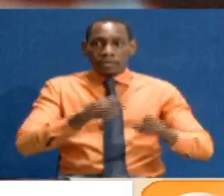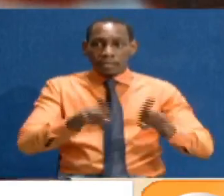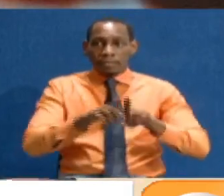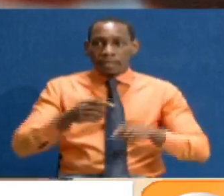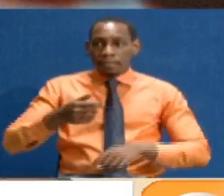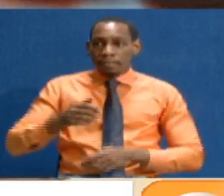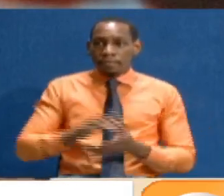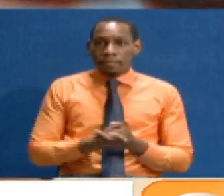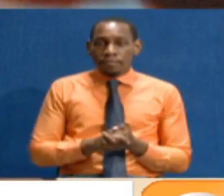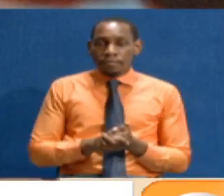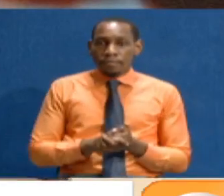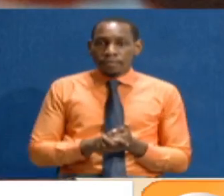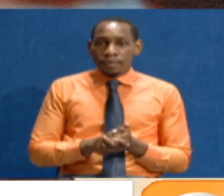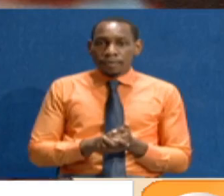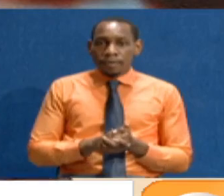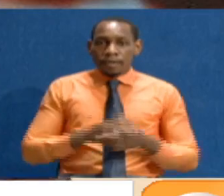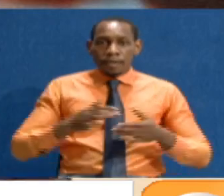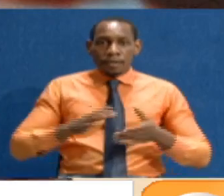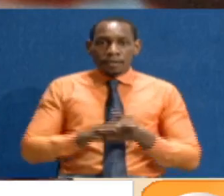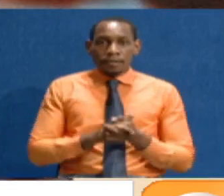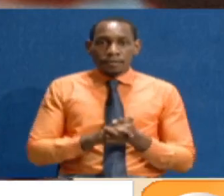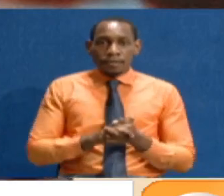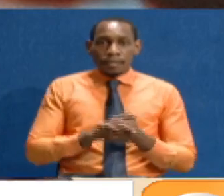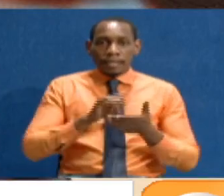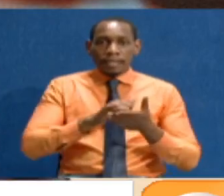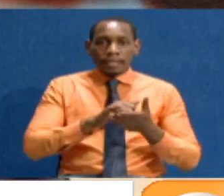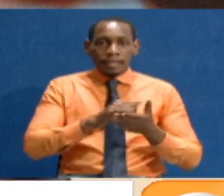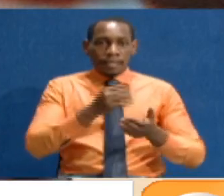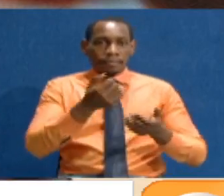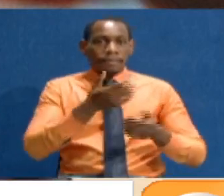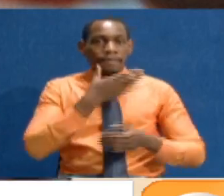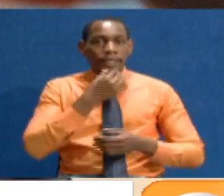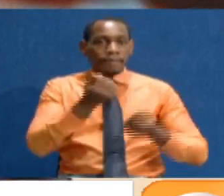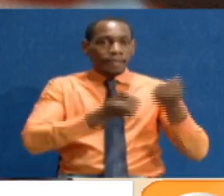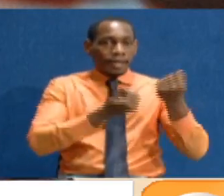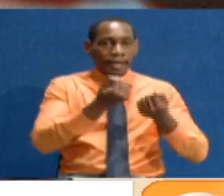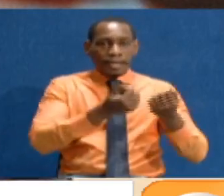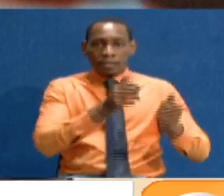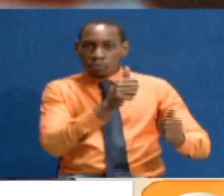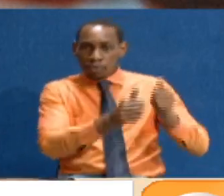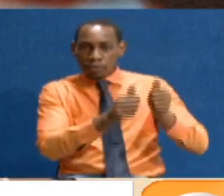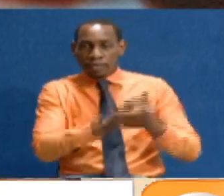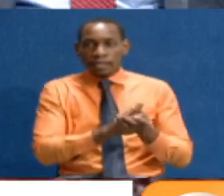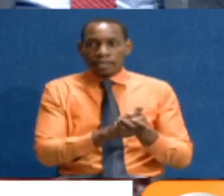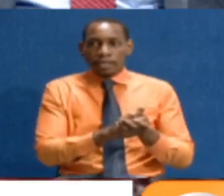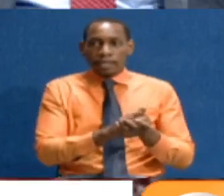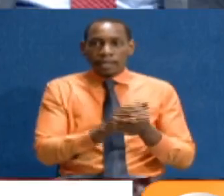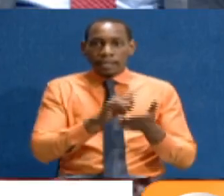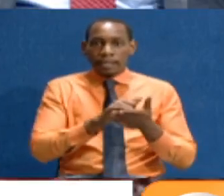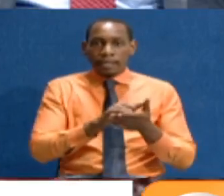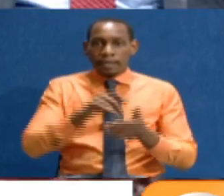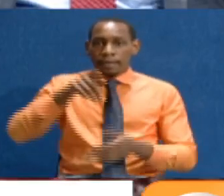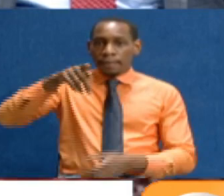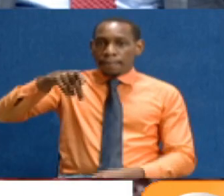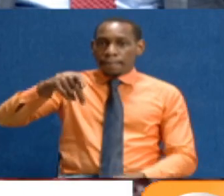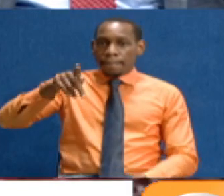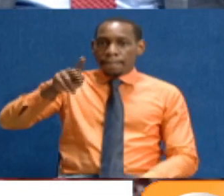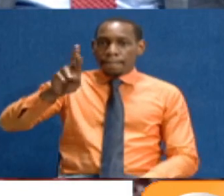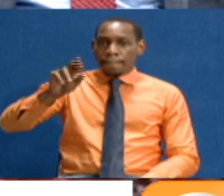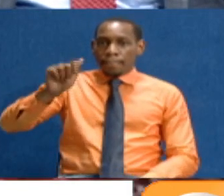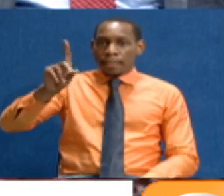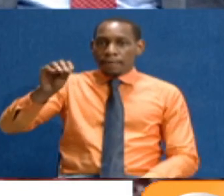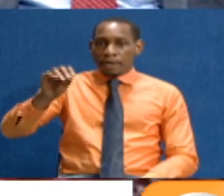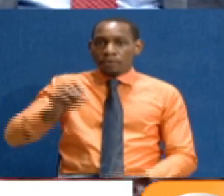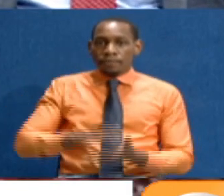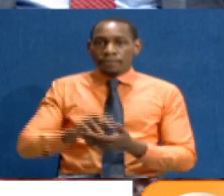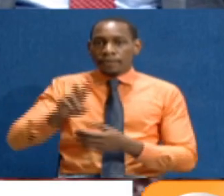fighting, or they're disagreeing because of the brands of cars their dads drive. So it's not about driving a Prado. It's is your dad driving